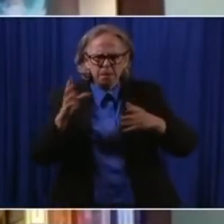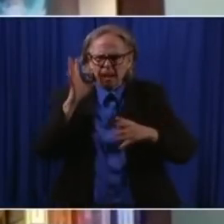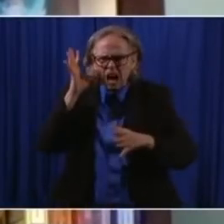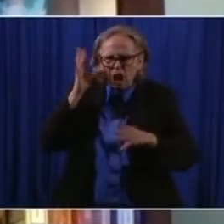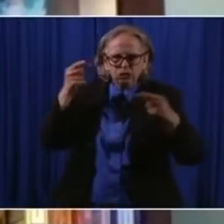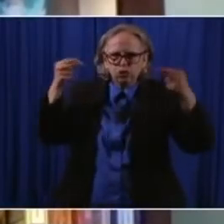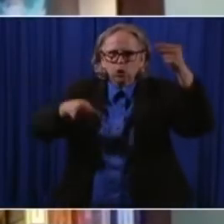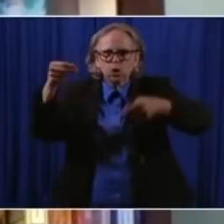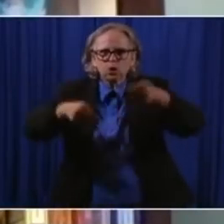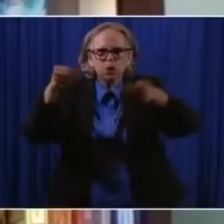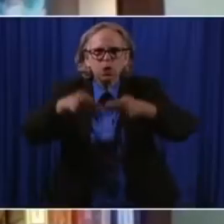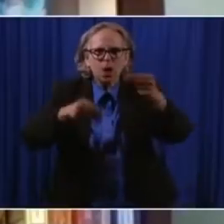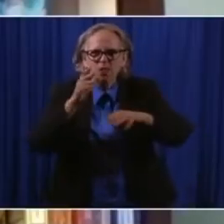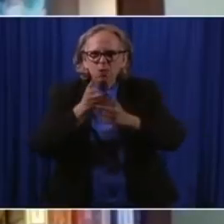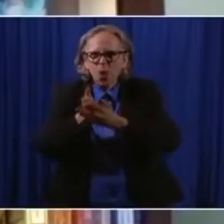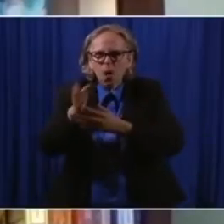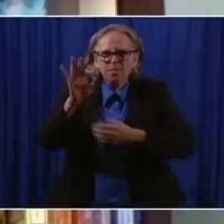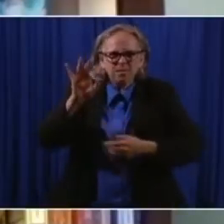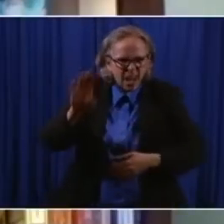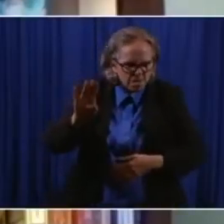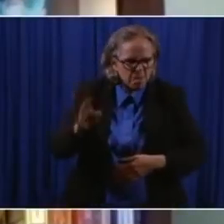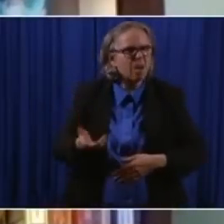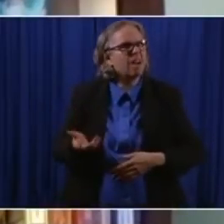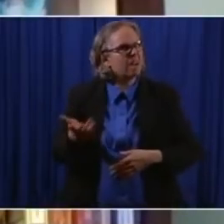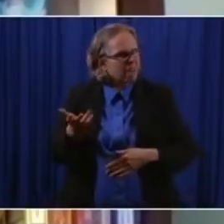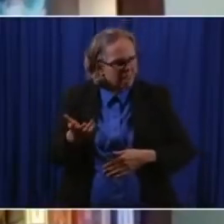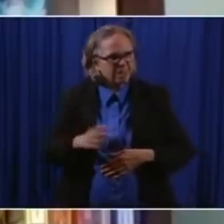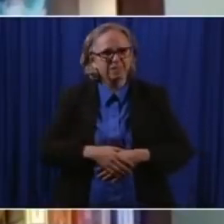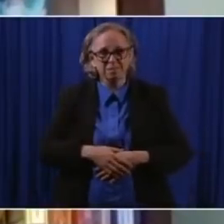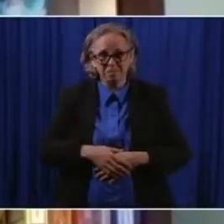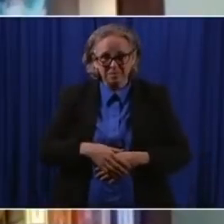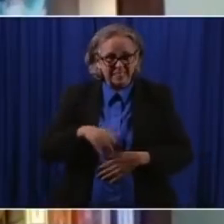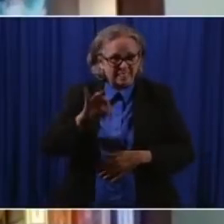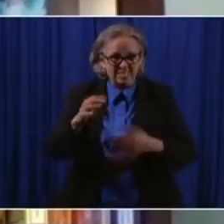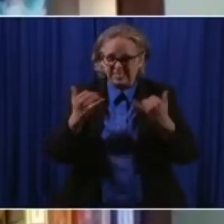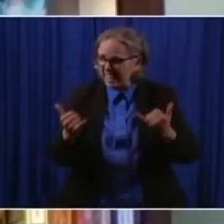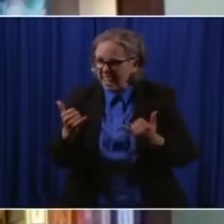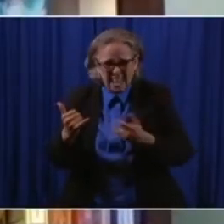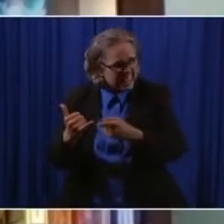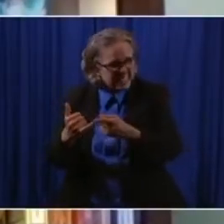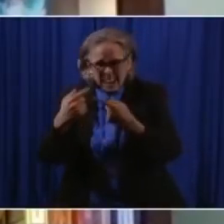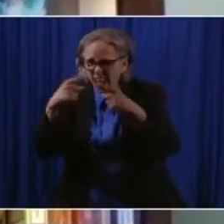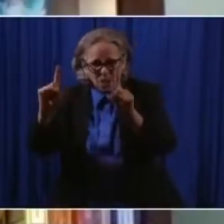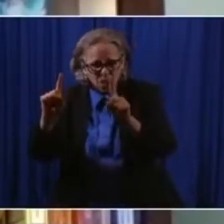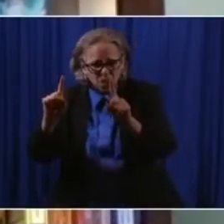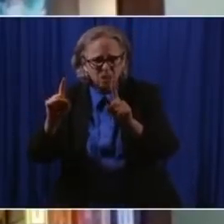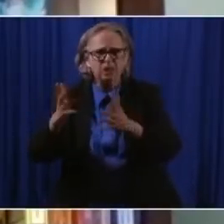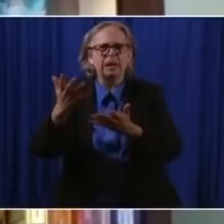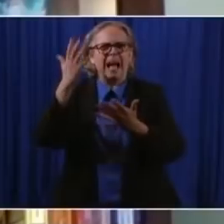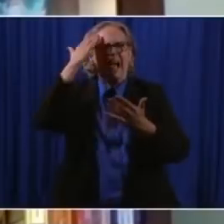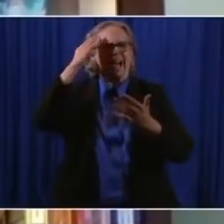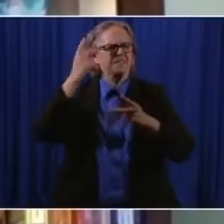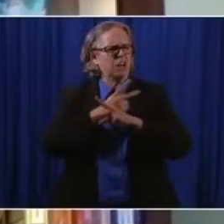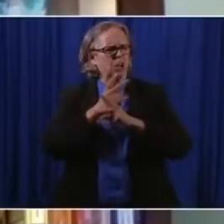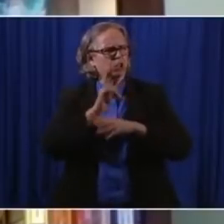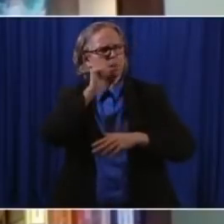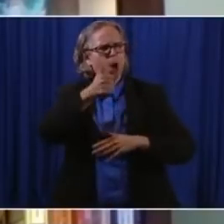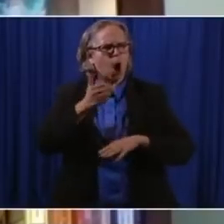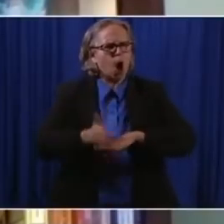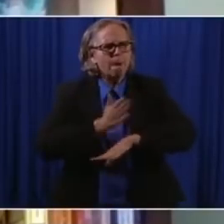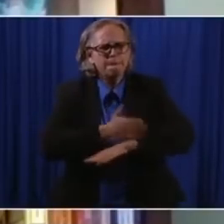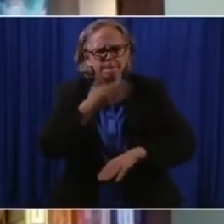other. And at the end of the day, if it didn't work today, we're going to revamp and we're going to try again tomorrow. So it's really important to